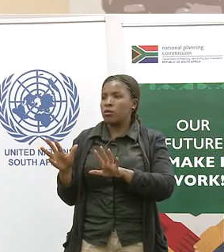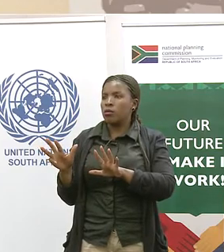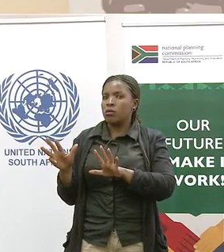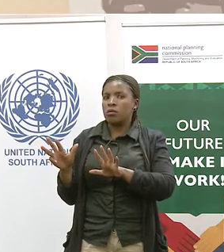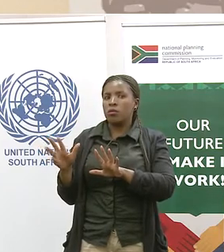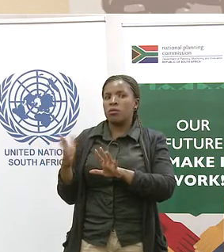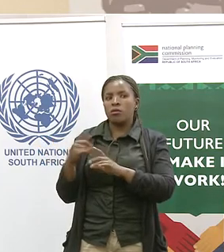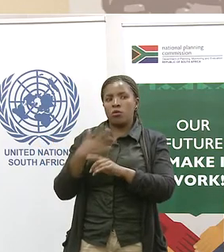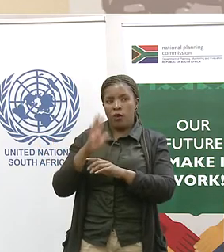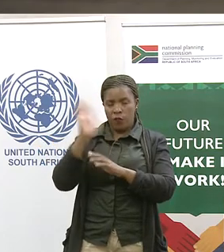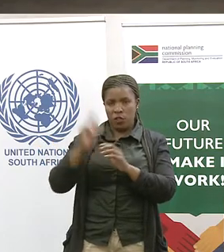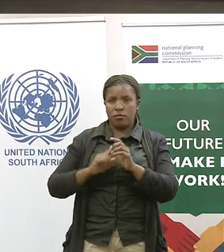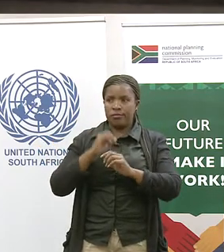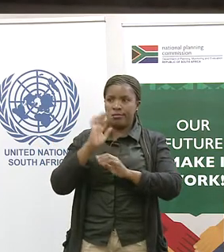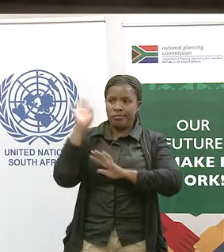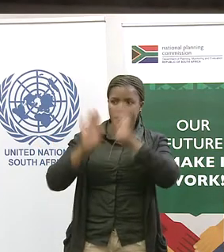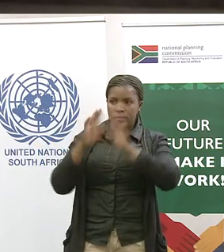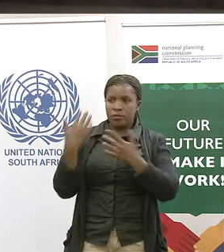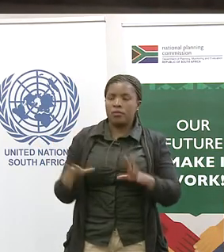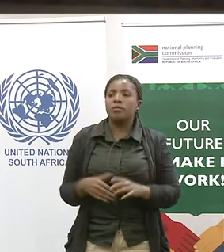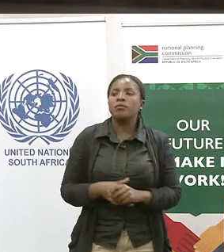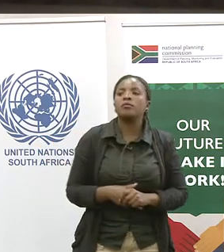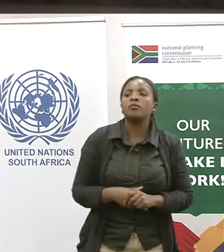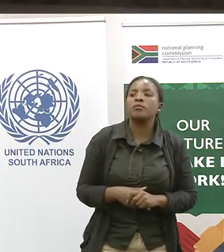those issues that have been raised. Okay? Okay.